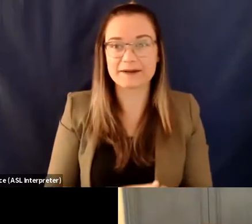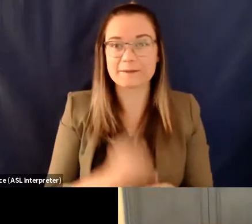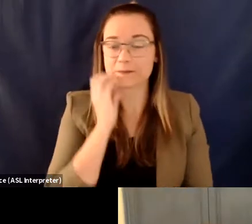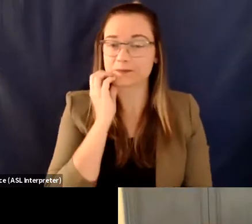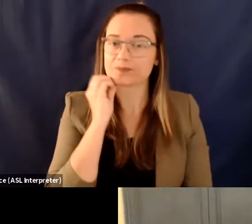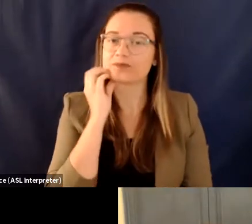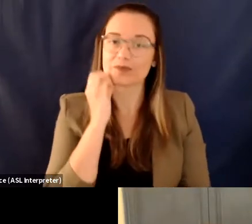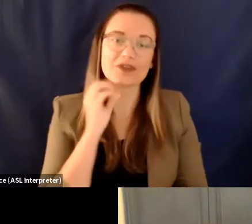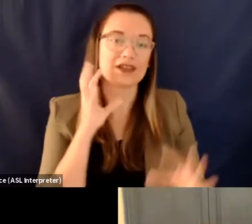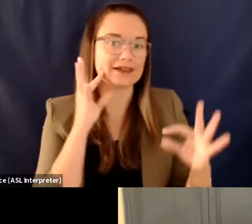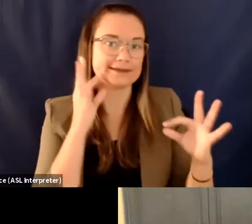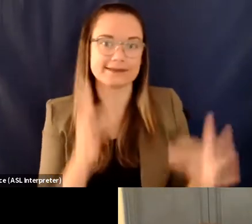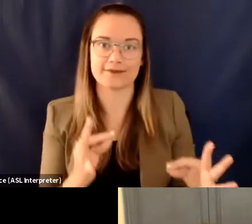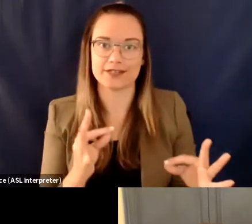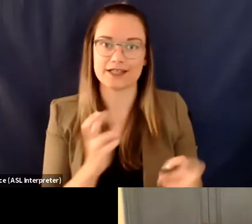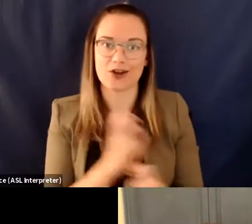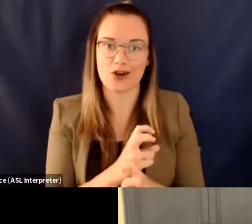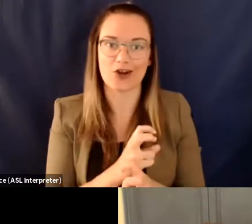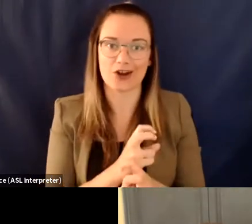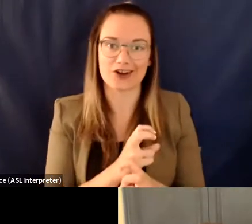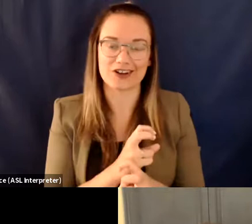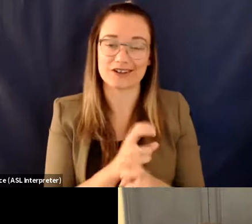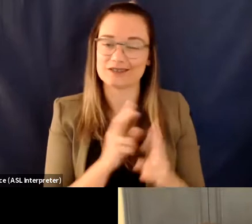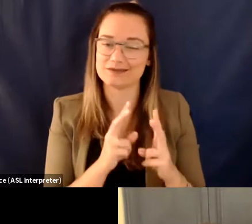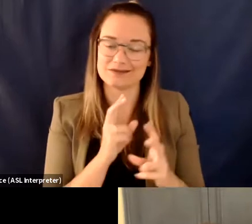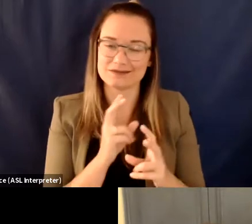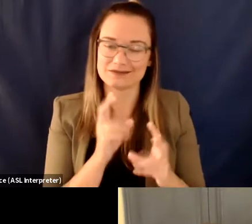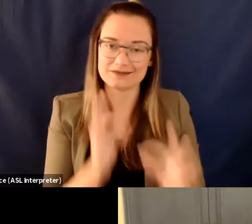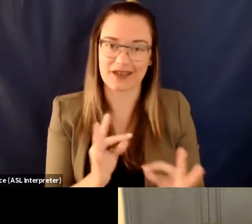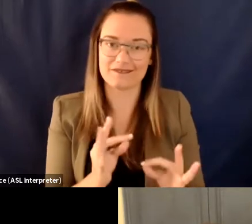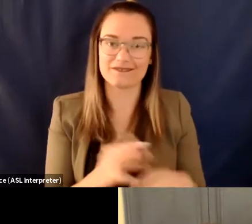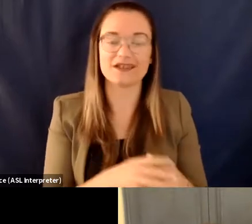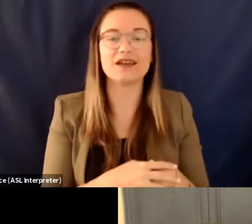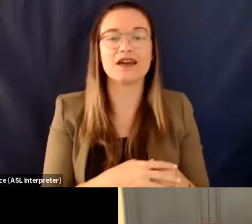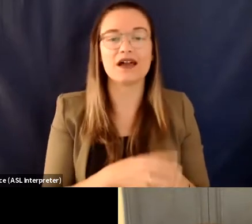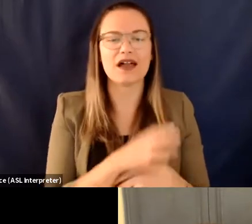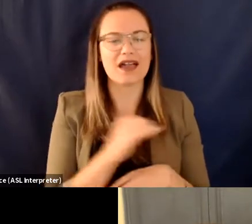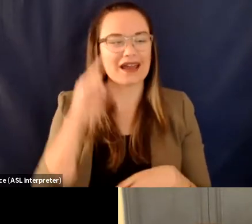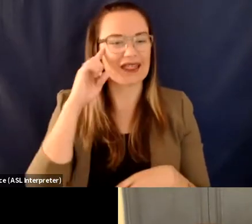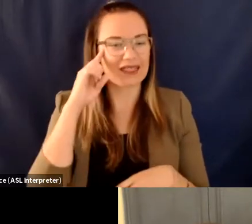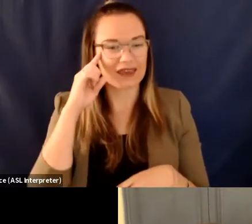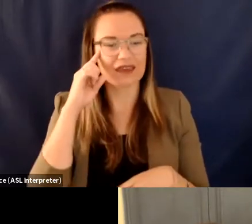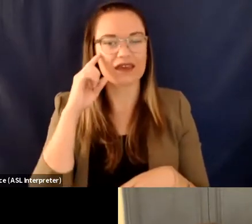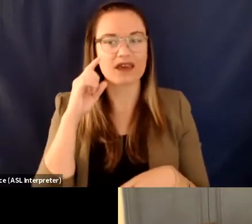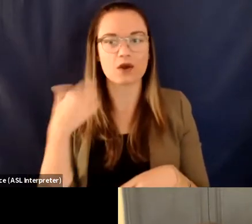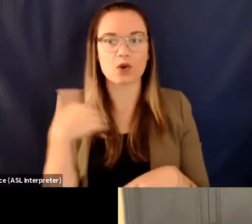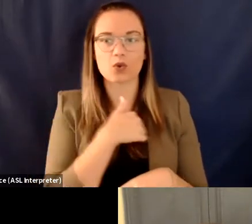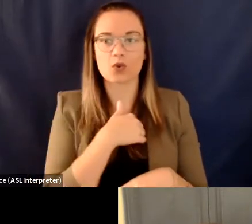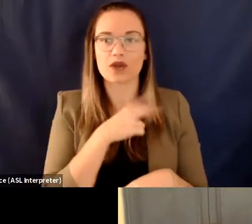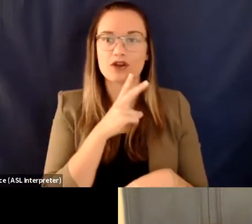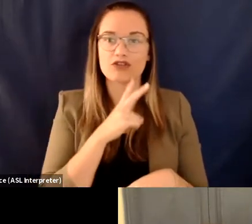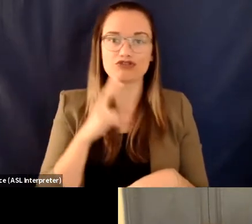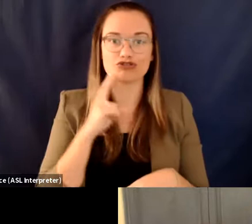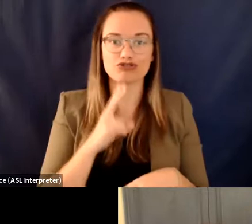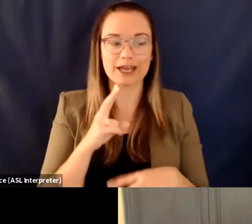It was definitely a hurricane, right? And I think I said somewhere, like, it was like we were the twin prop plane, you